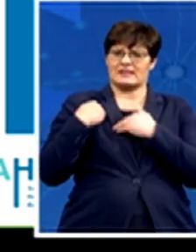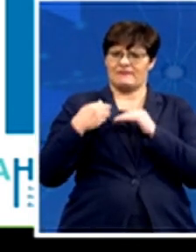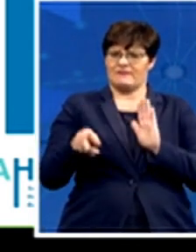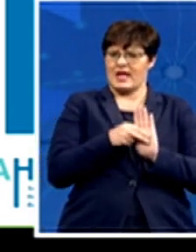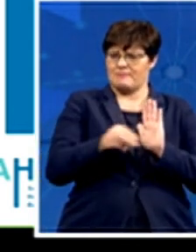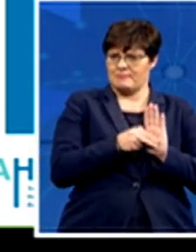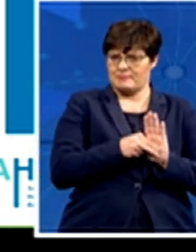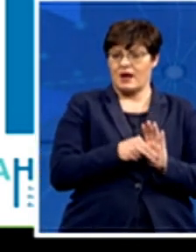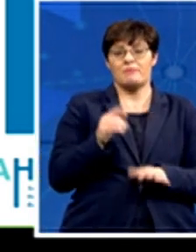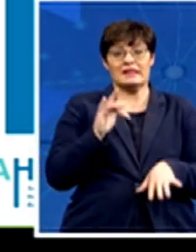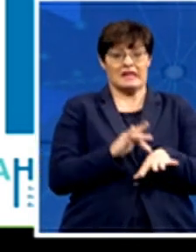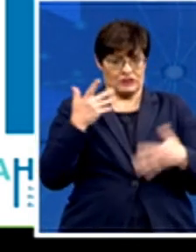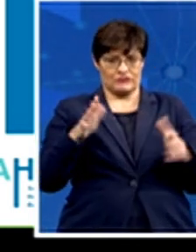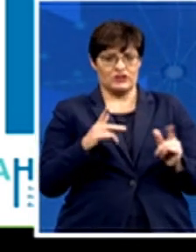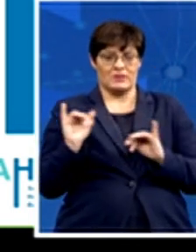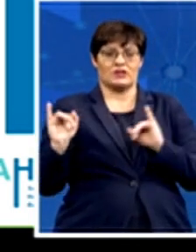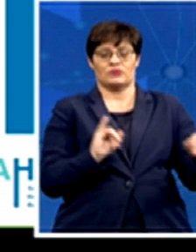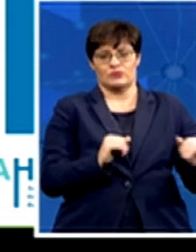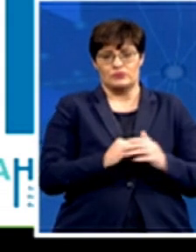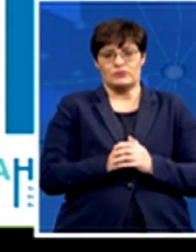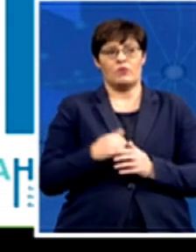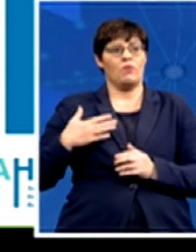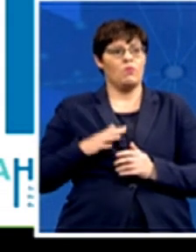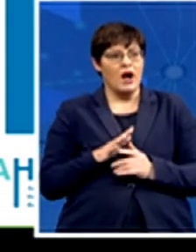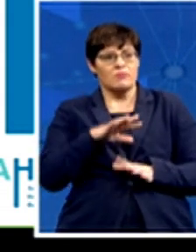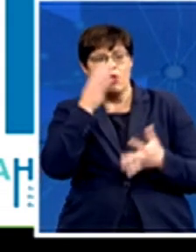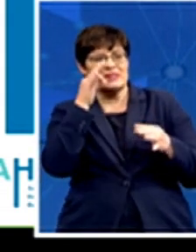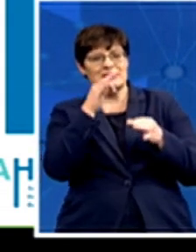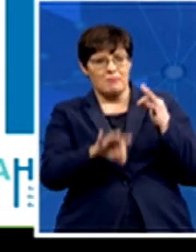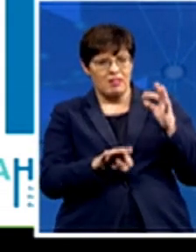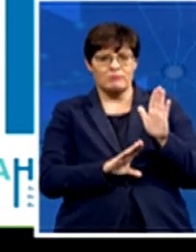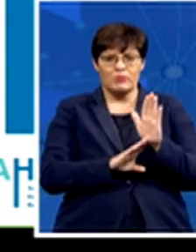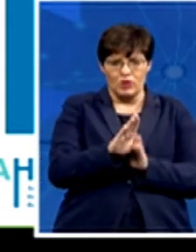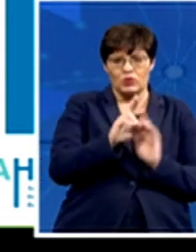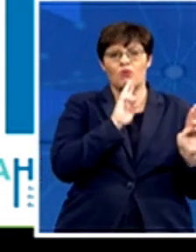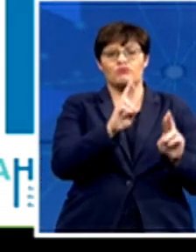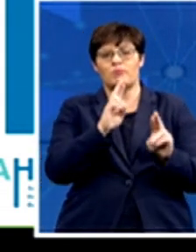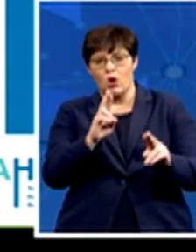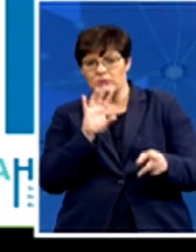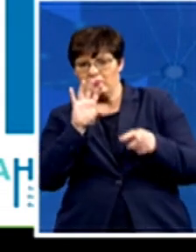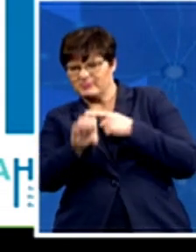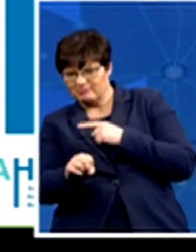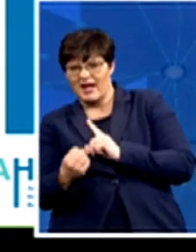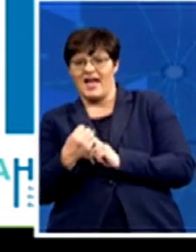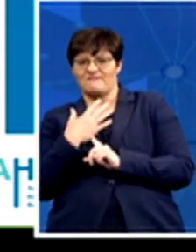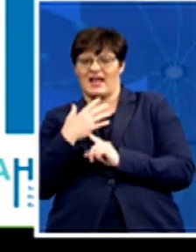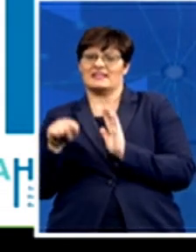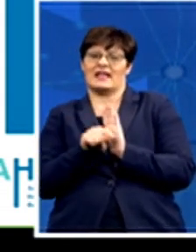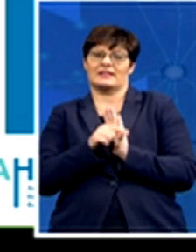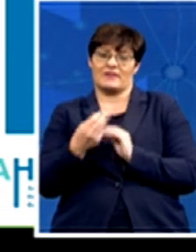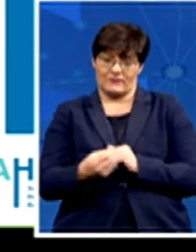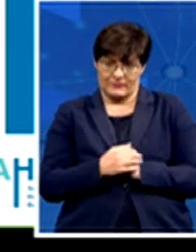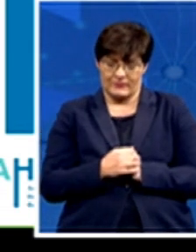So we wanted to simplify and promote reporting of suspected adverse drug reactions. So according to the international